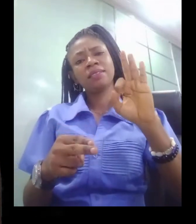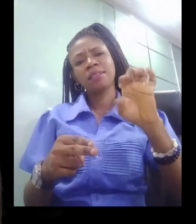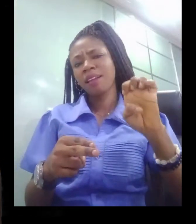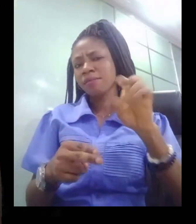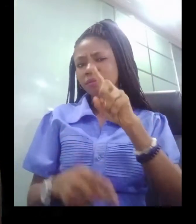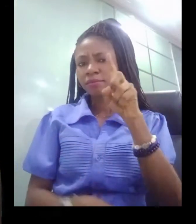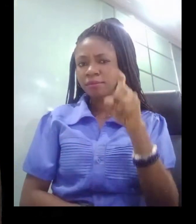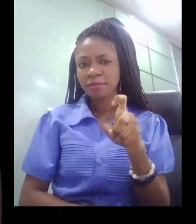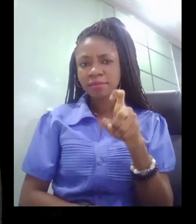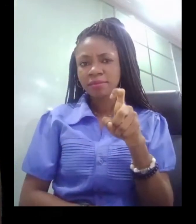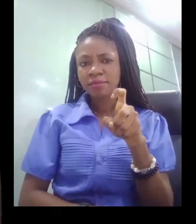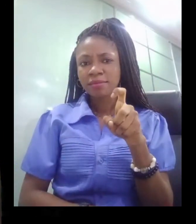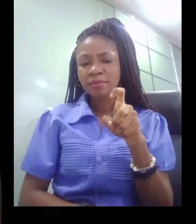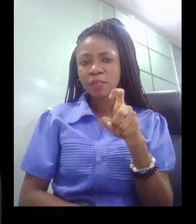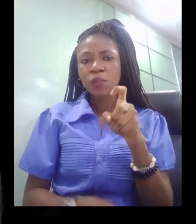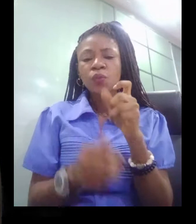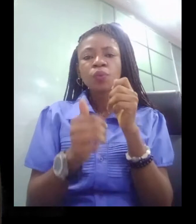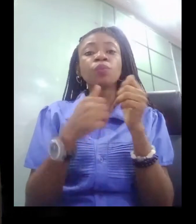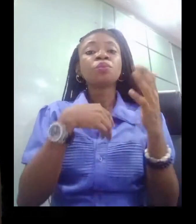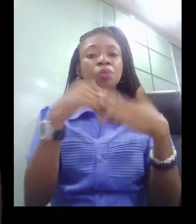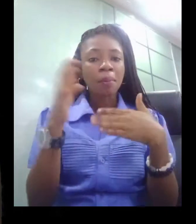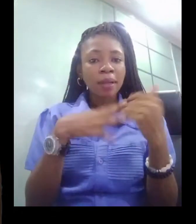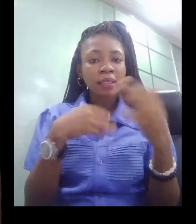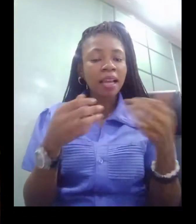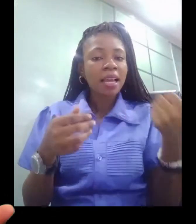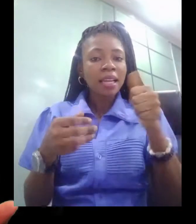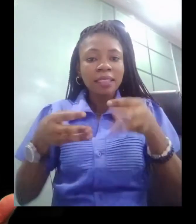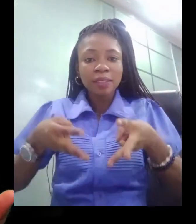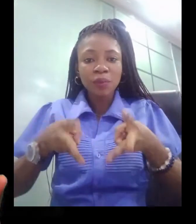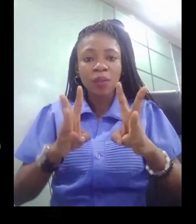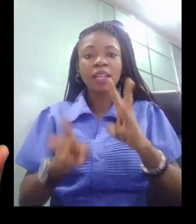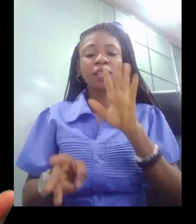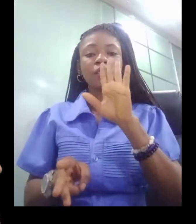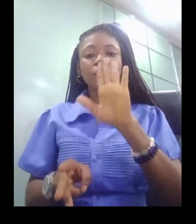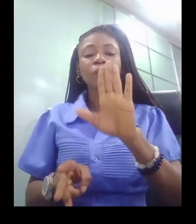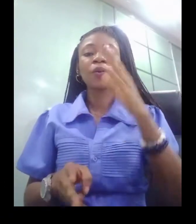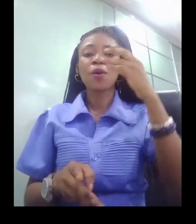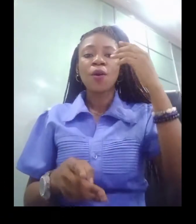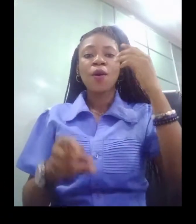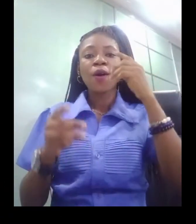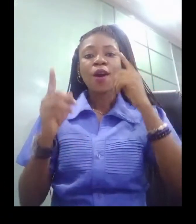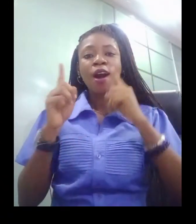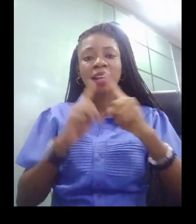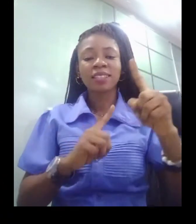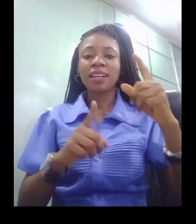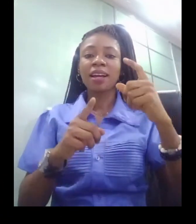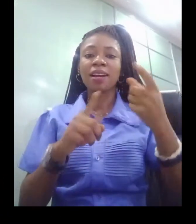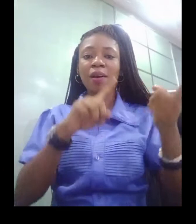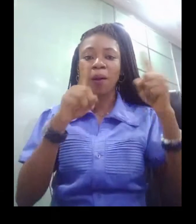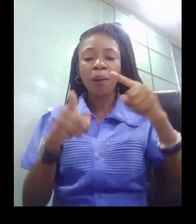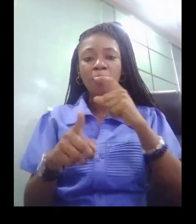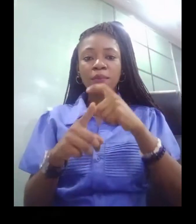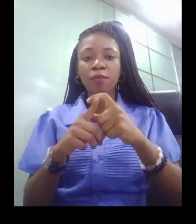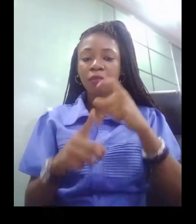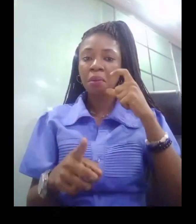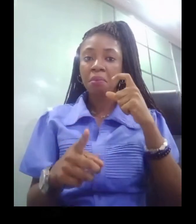something? Whichever way that your answer comes from, well, maybe